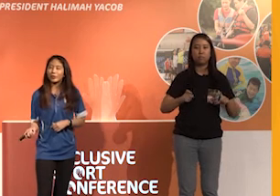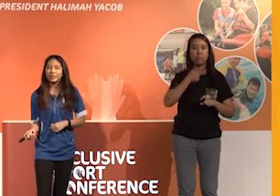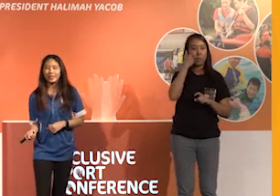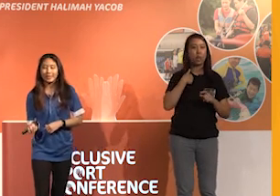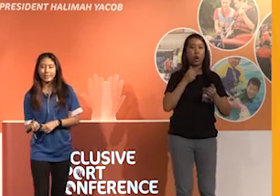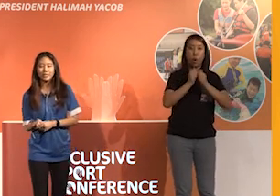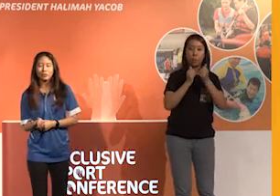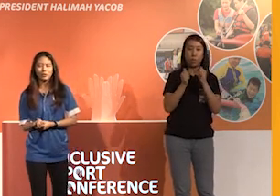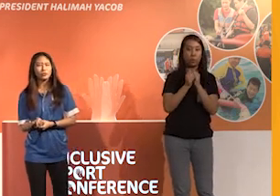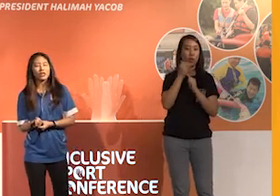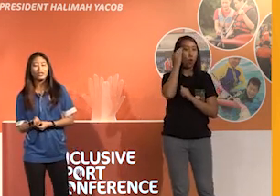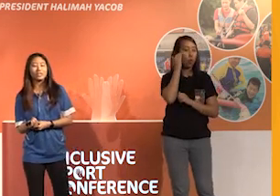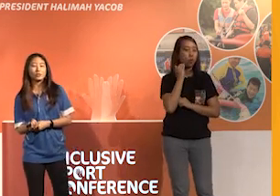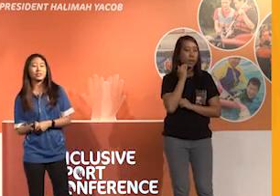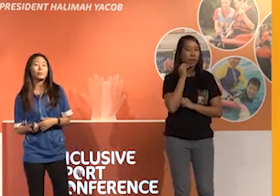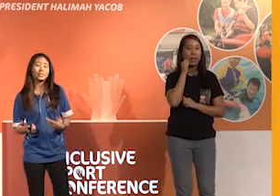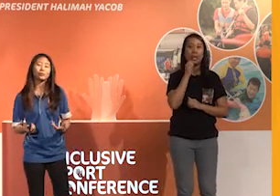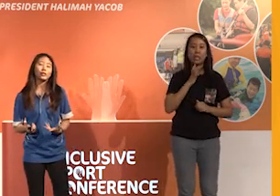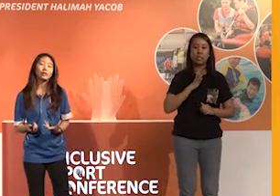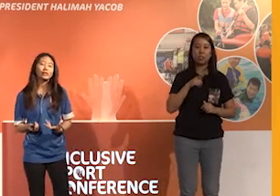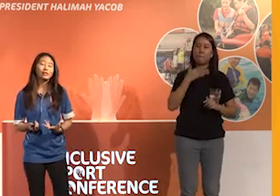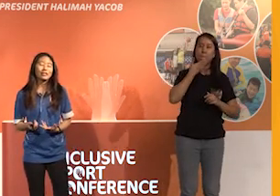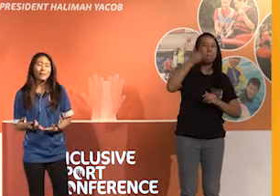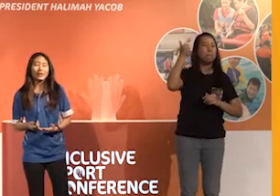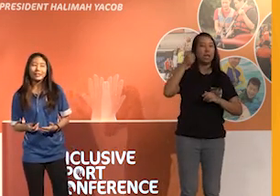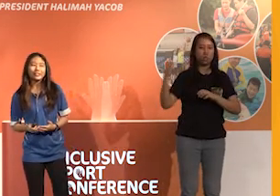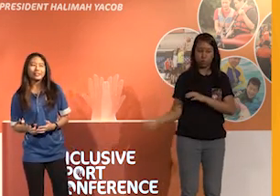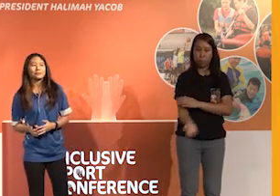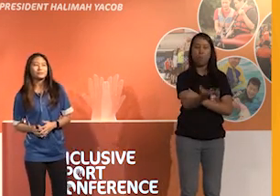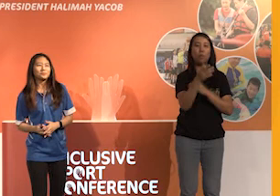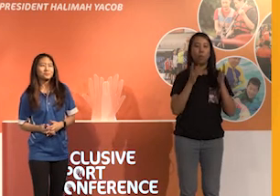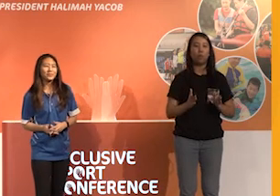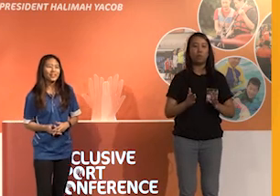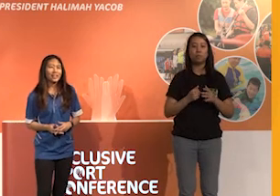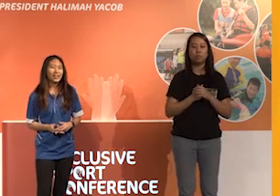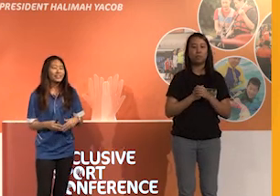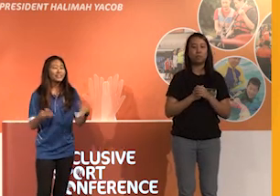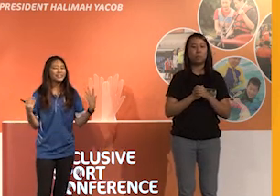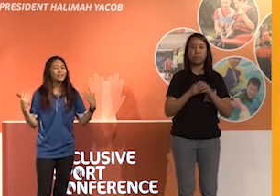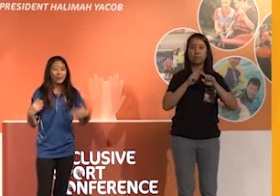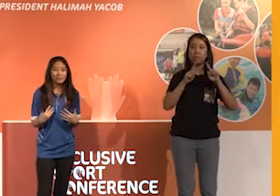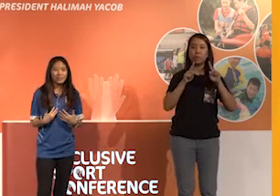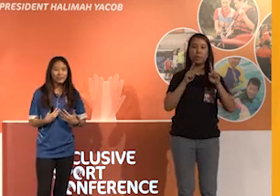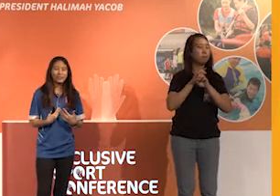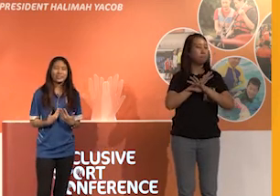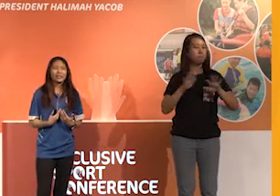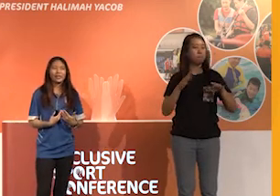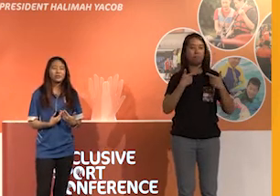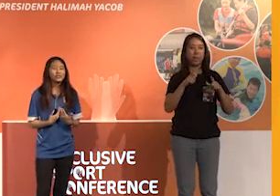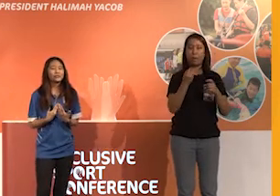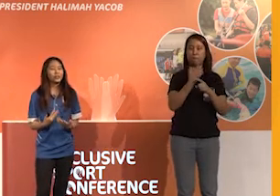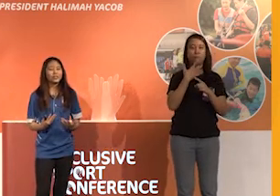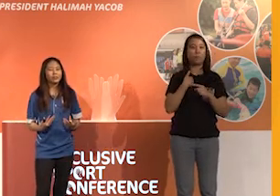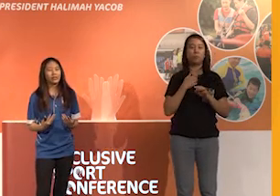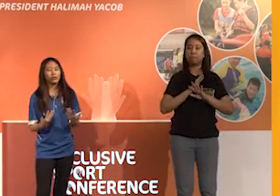a Korean lady, which I heard that she was the best bowler, but then like I didn't let it affect me because like I